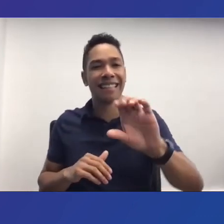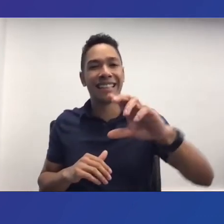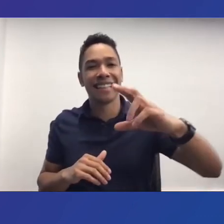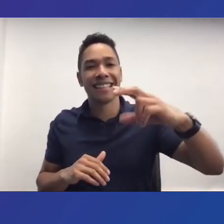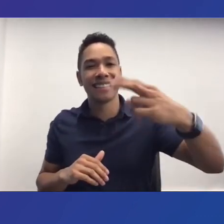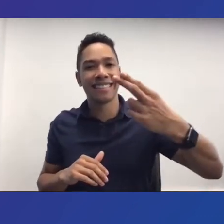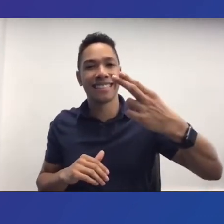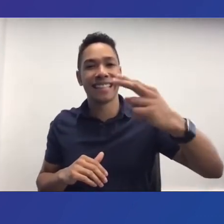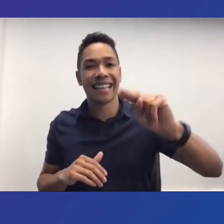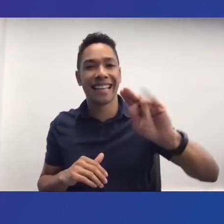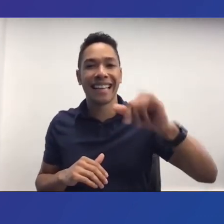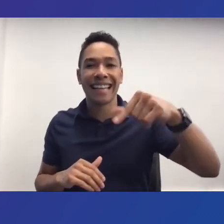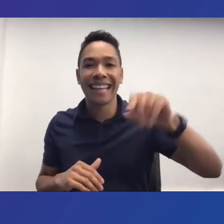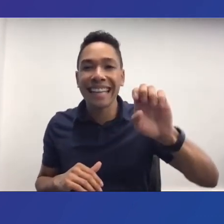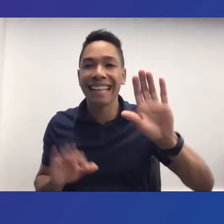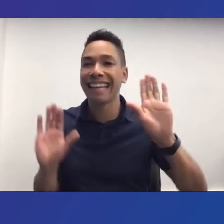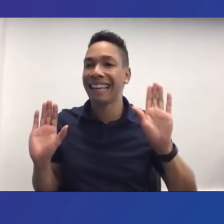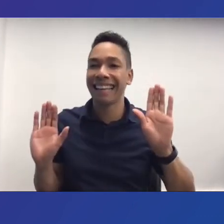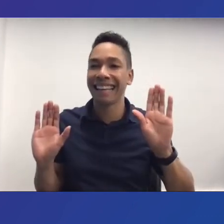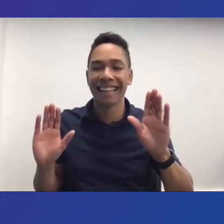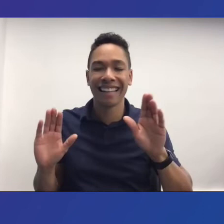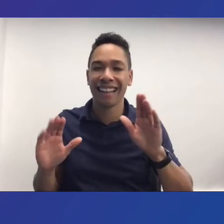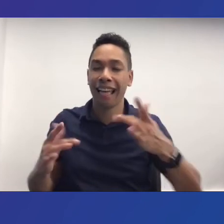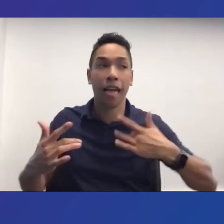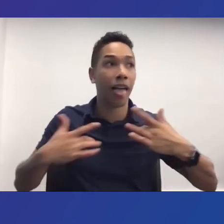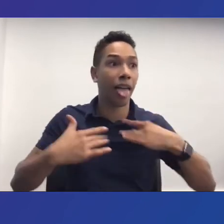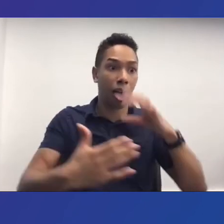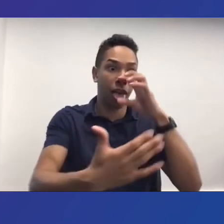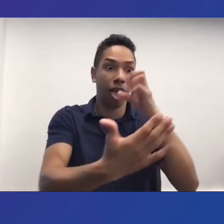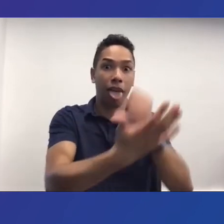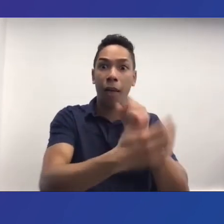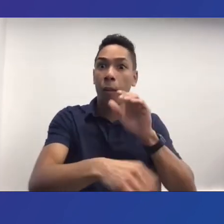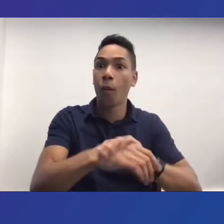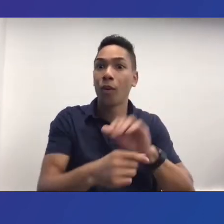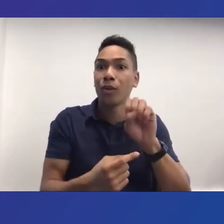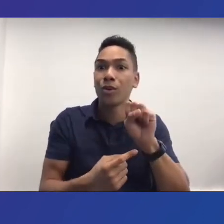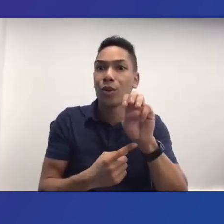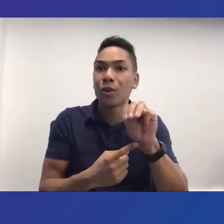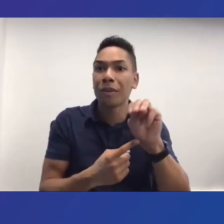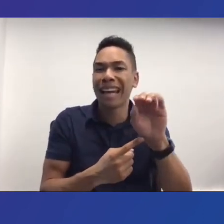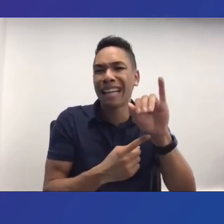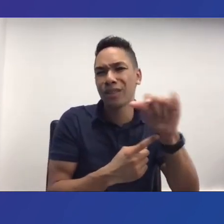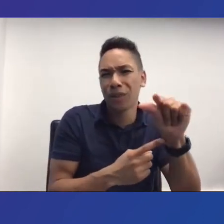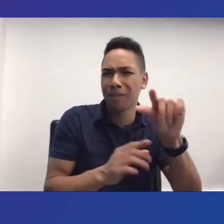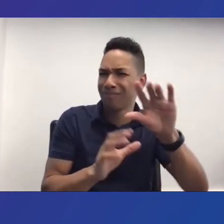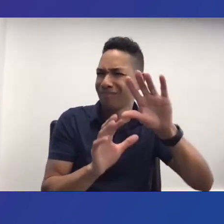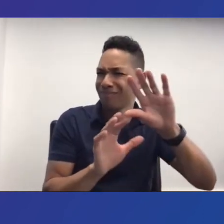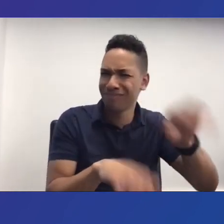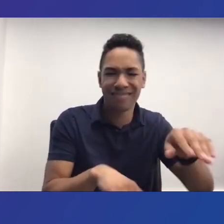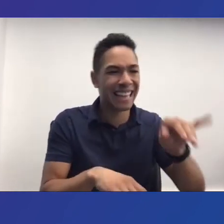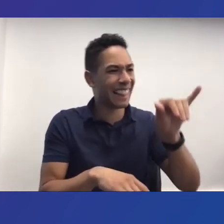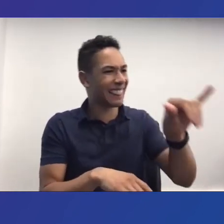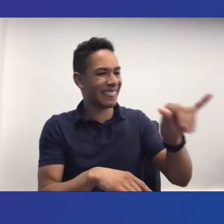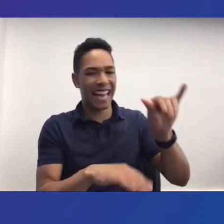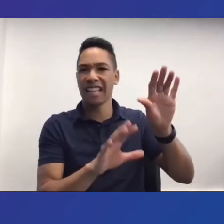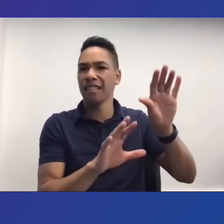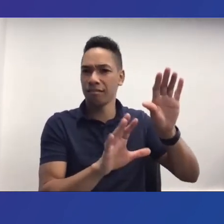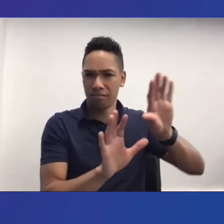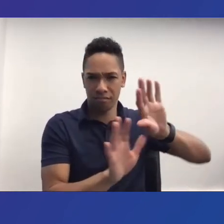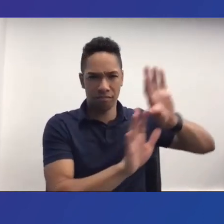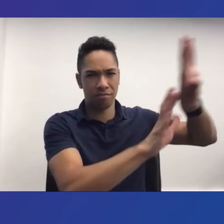of Instagram. You don't need, it's not about, that's not the ideal, that exists, but that's not where we are at this